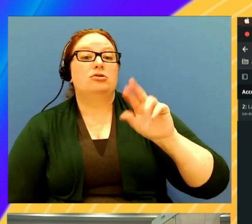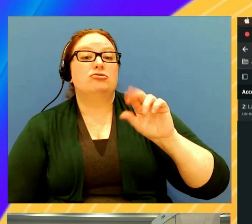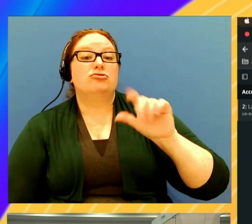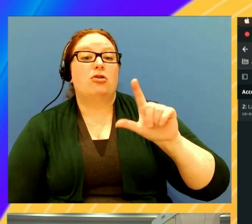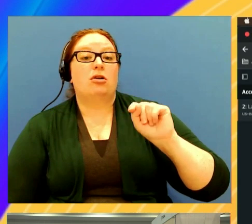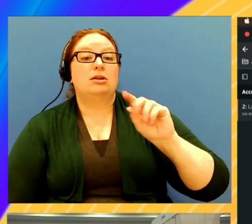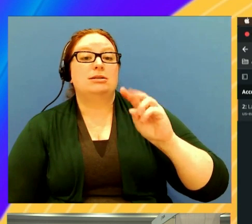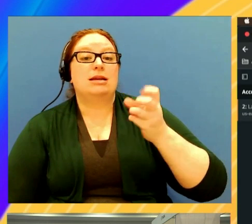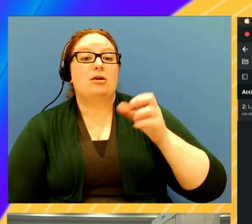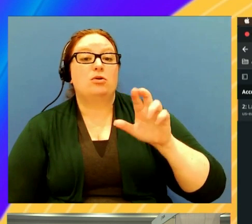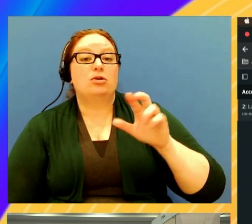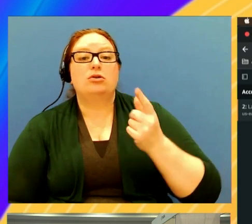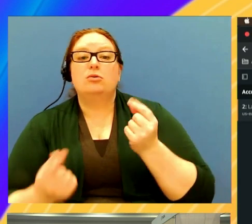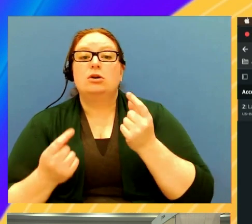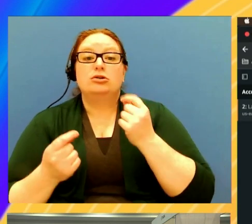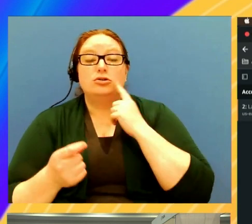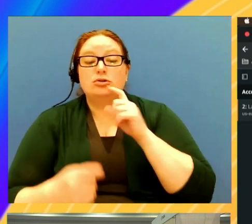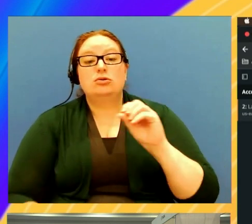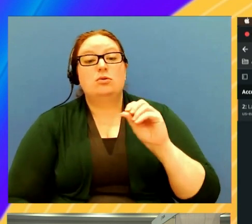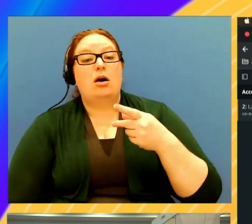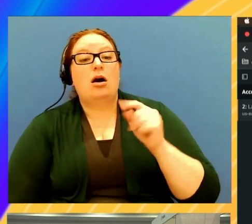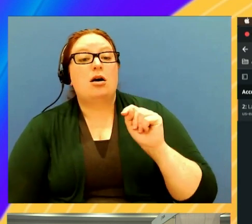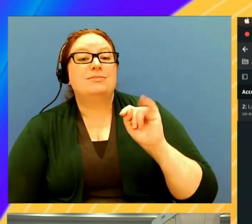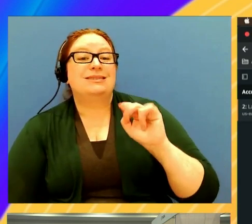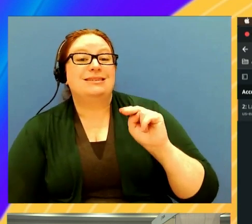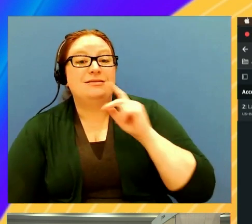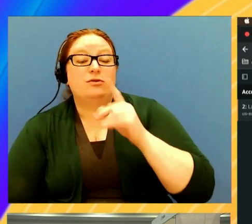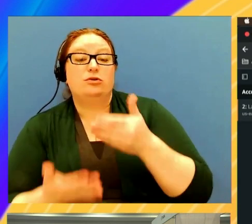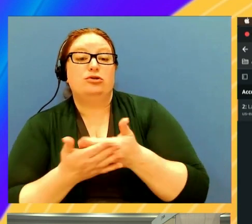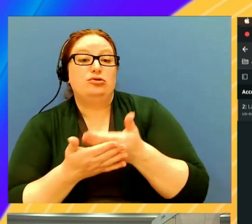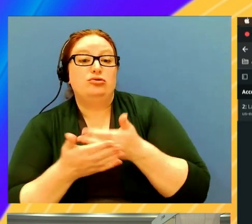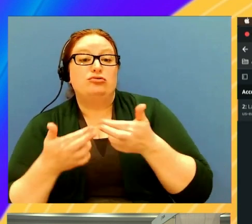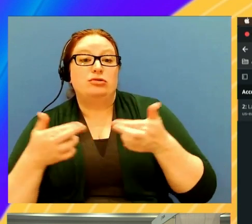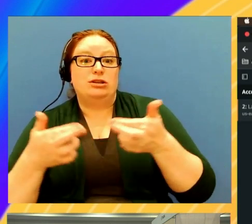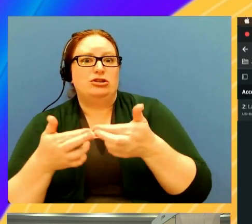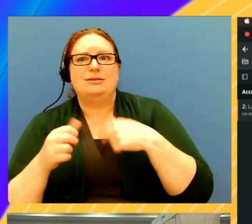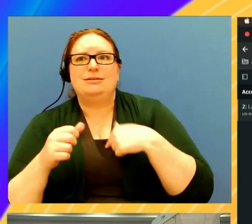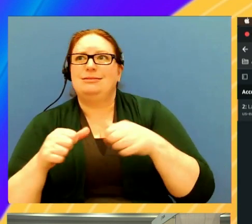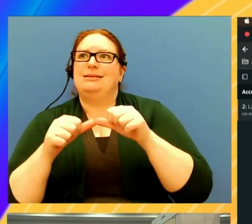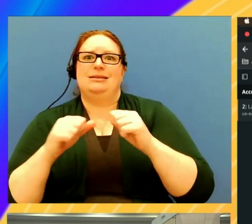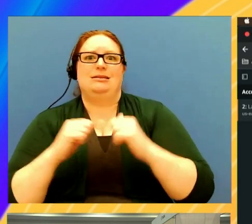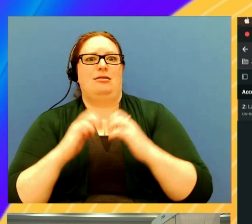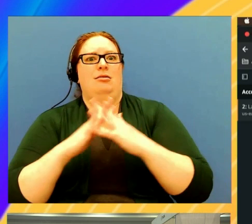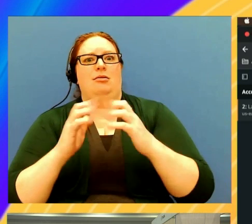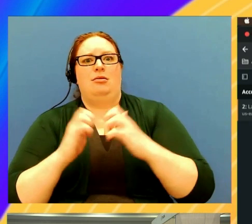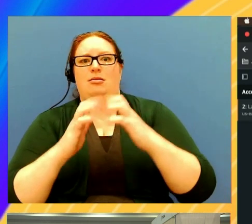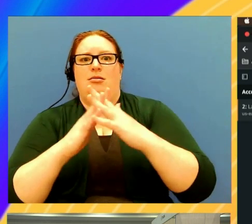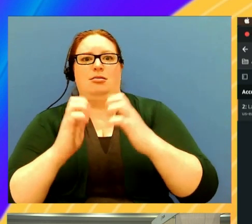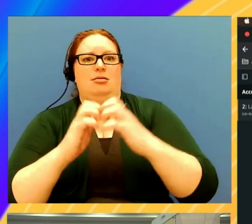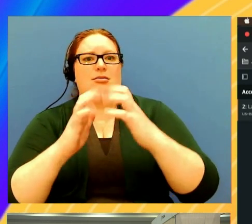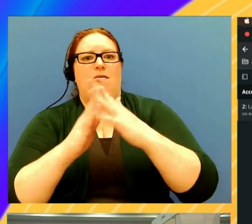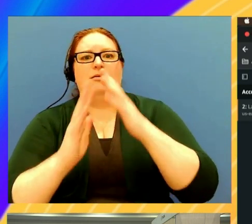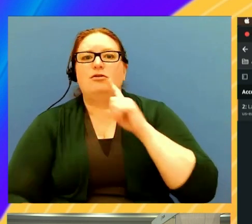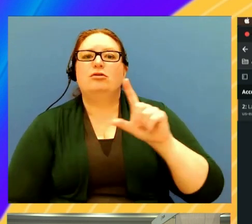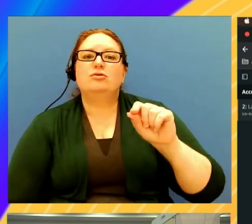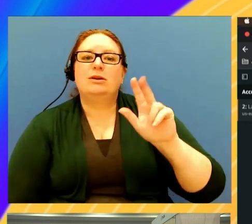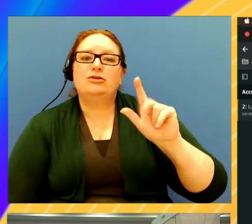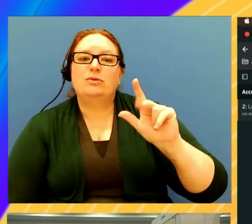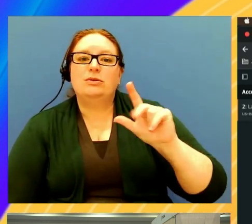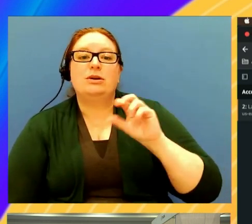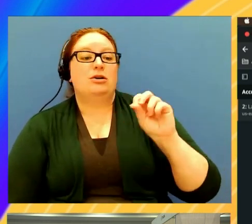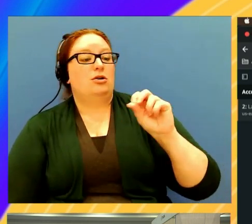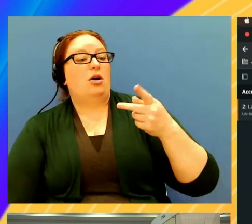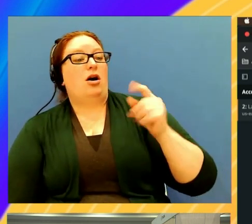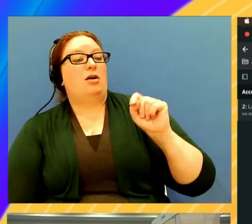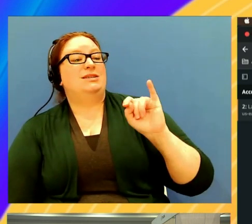opt into new regions, and Control Tower is consistently launching new regions throughout 2023, is that you opt into new regions at the